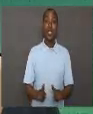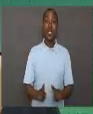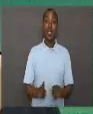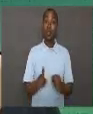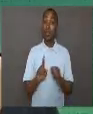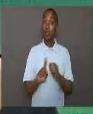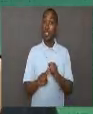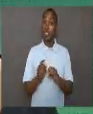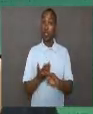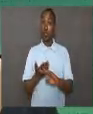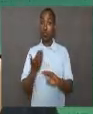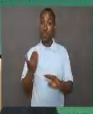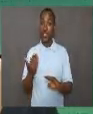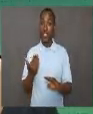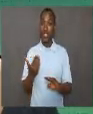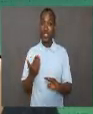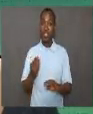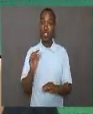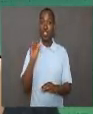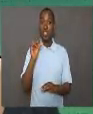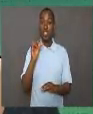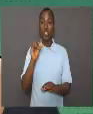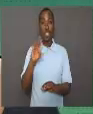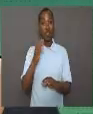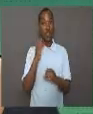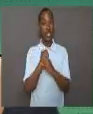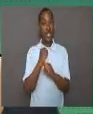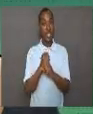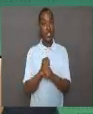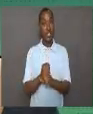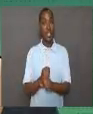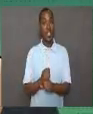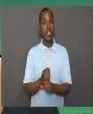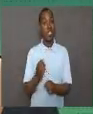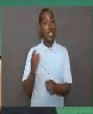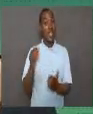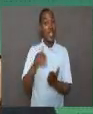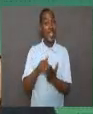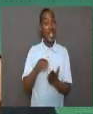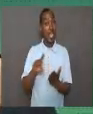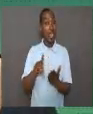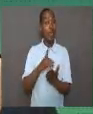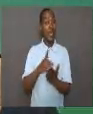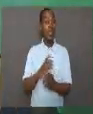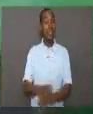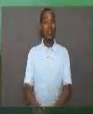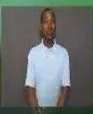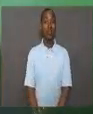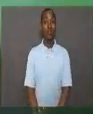conclude, let us do a few activities to review what we have learned.